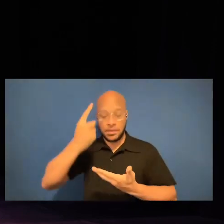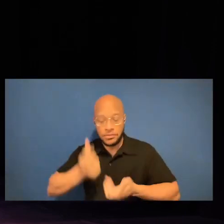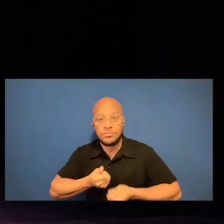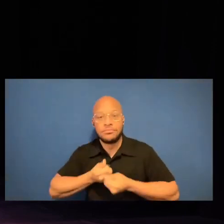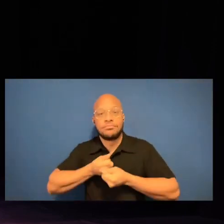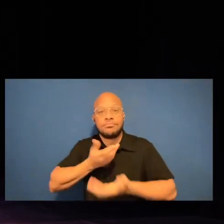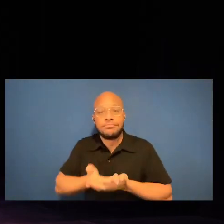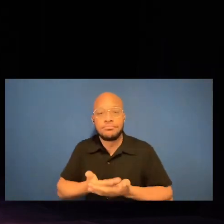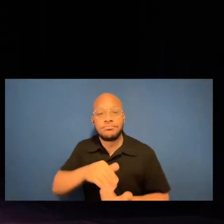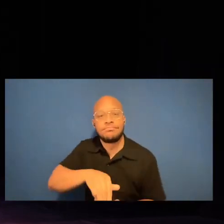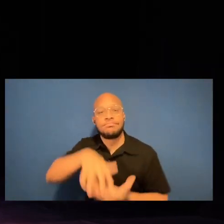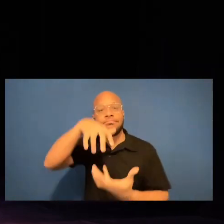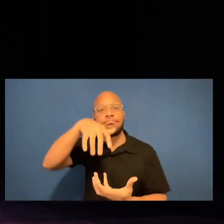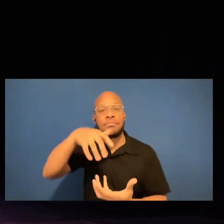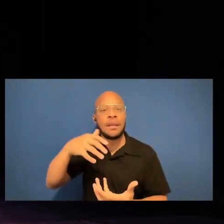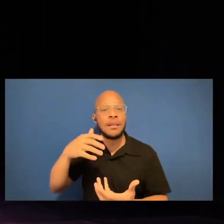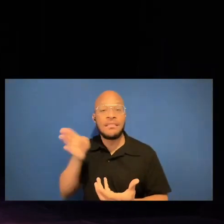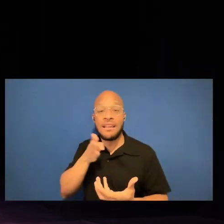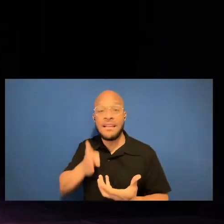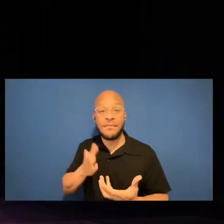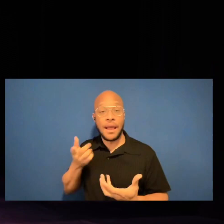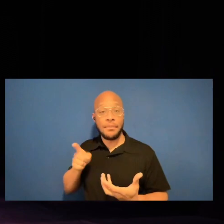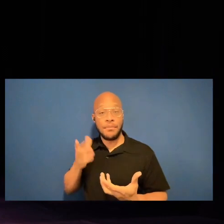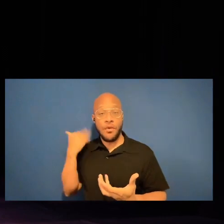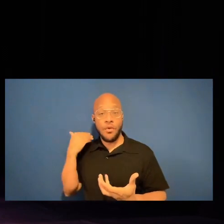this. You all know how to do this.